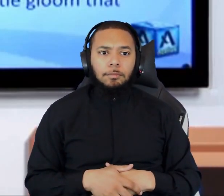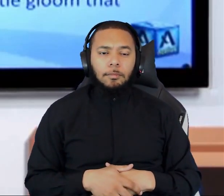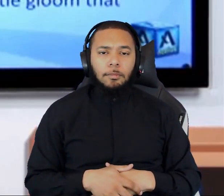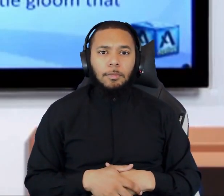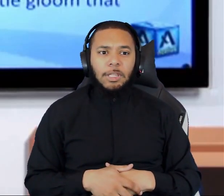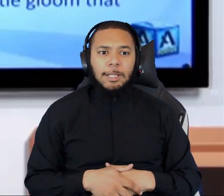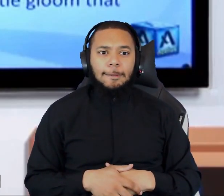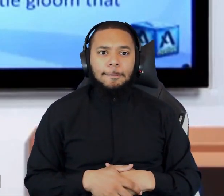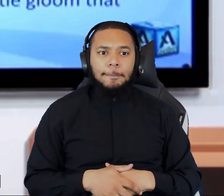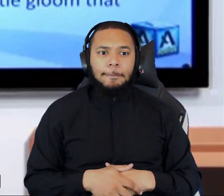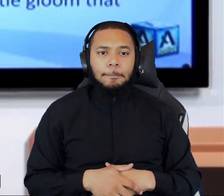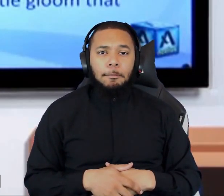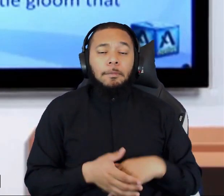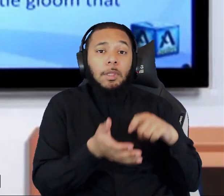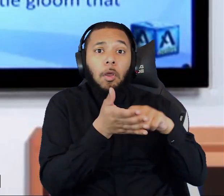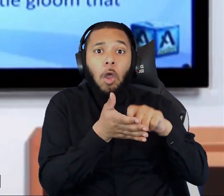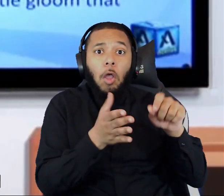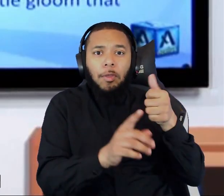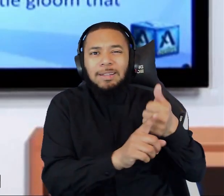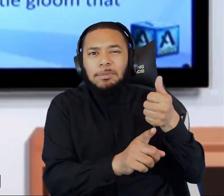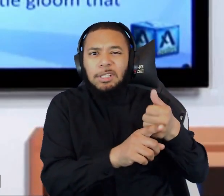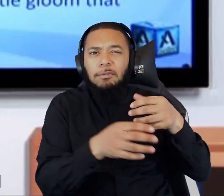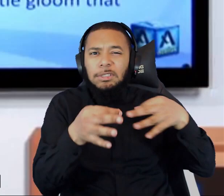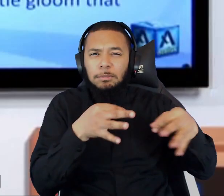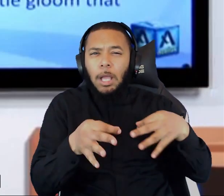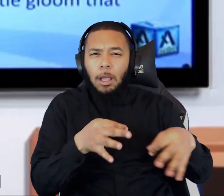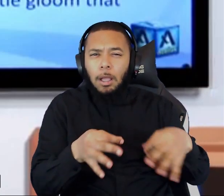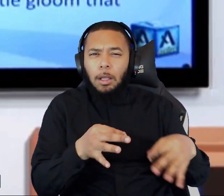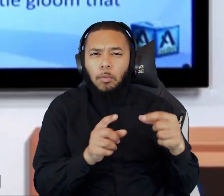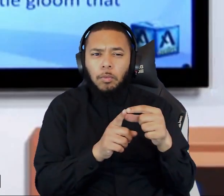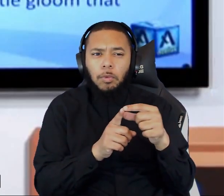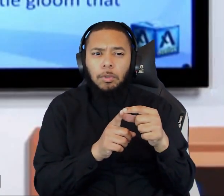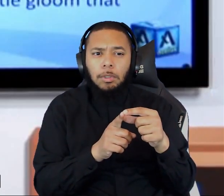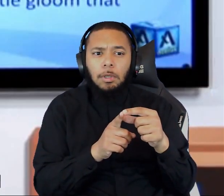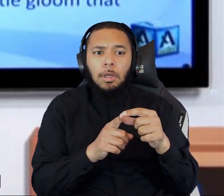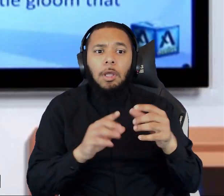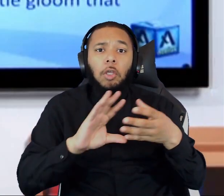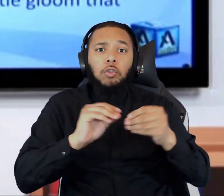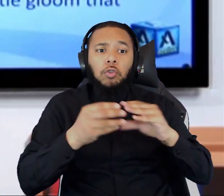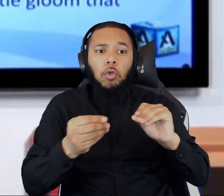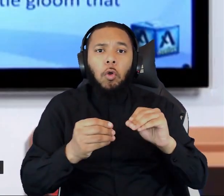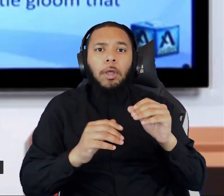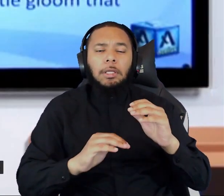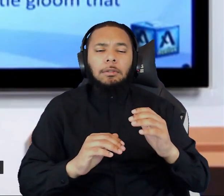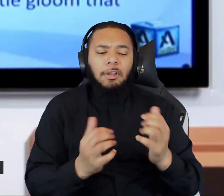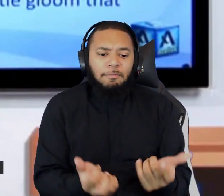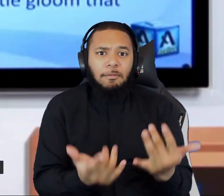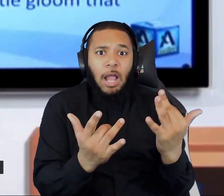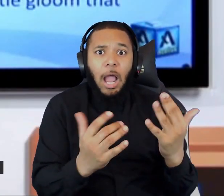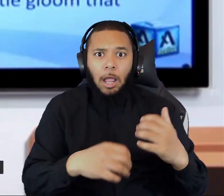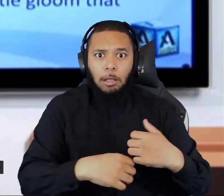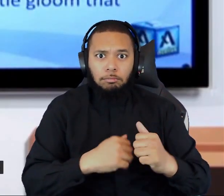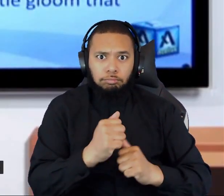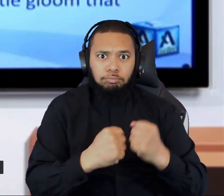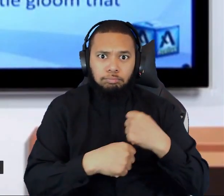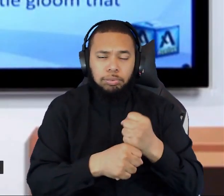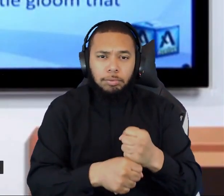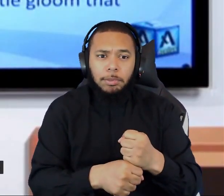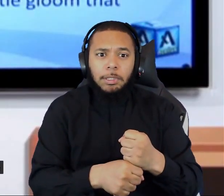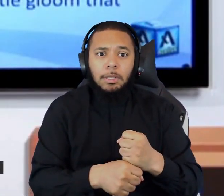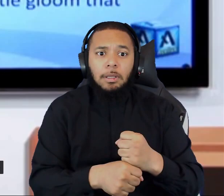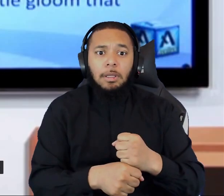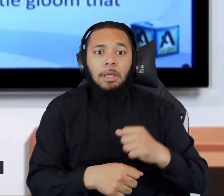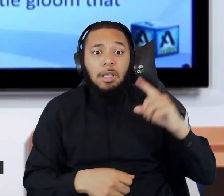Here's an example of where an author defines the word. This is in To Build a Fire by Jack London. There was no sun nor hint